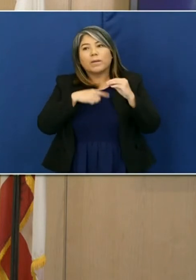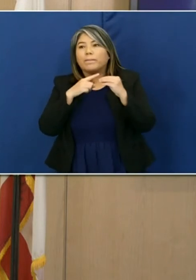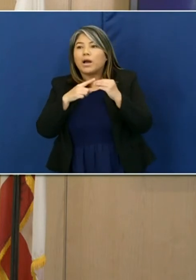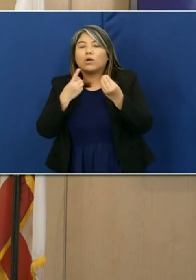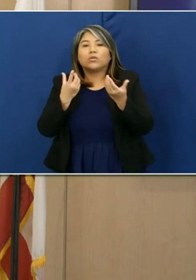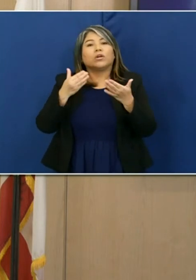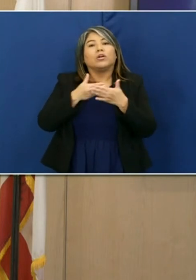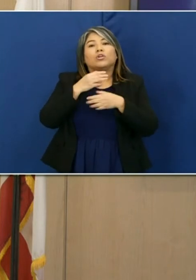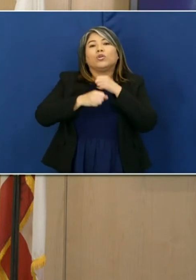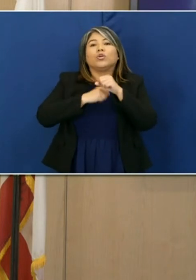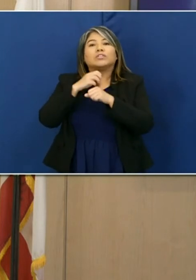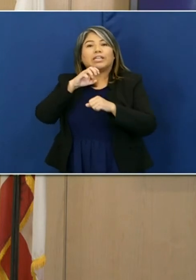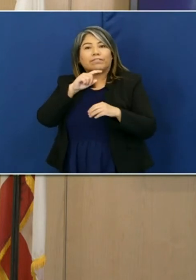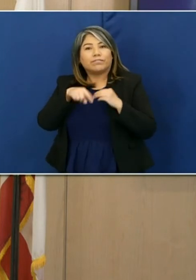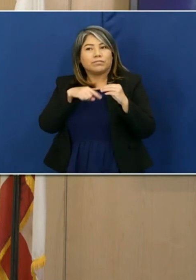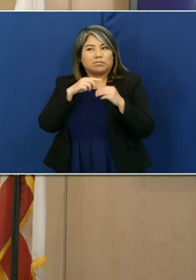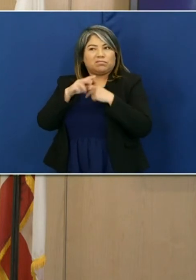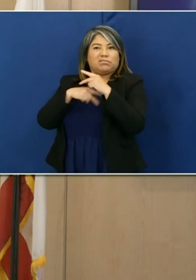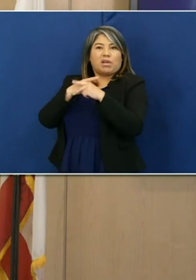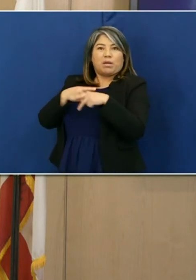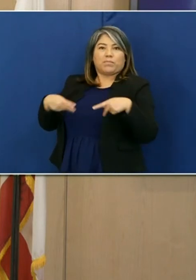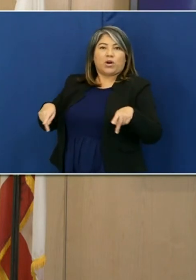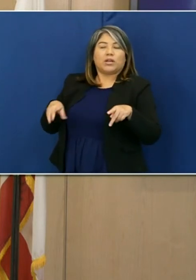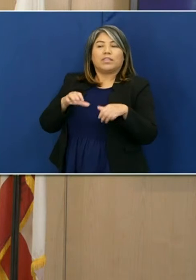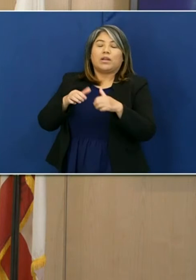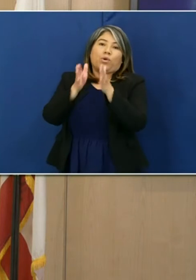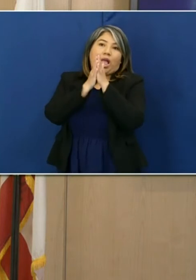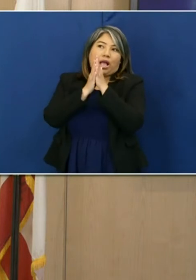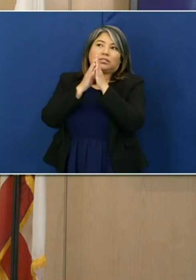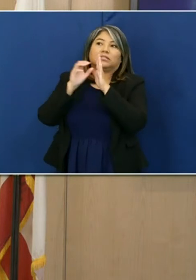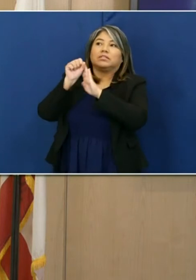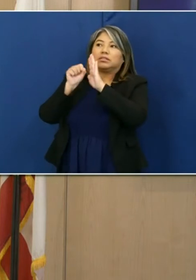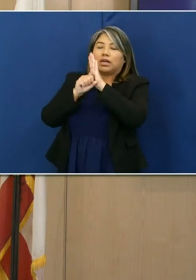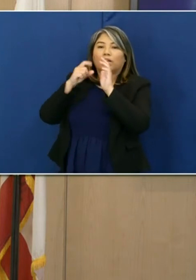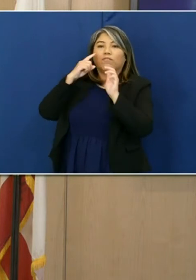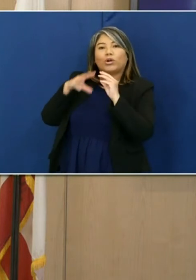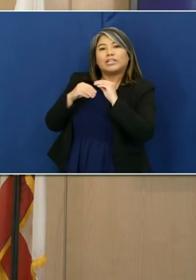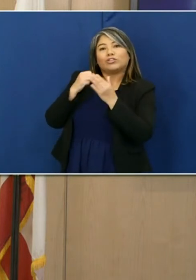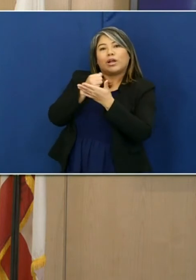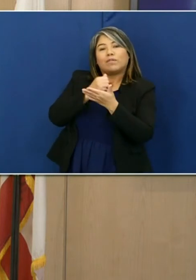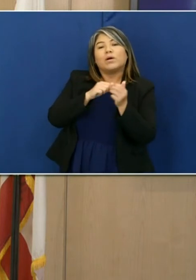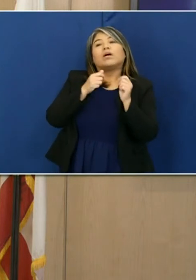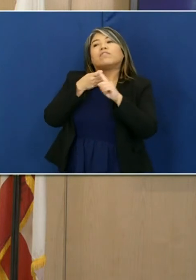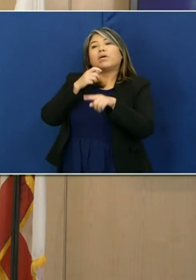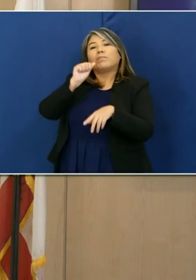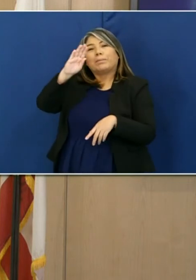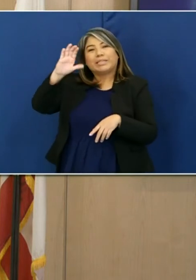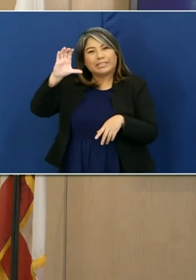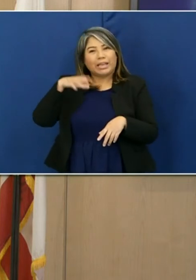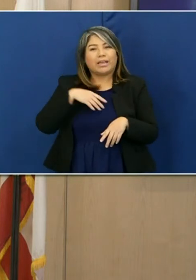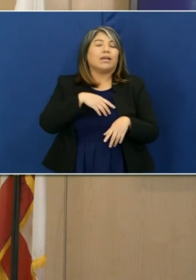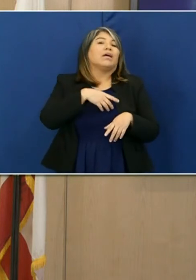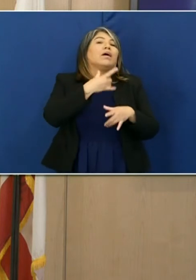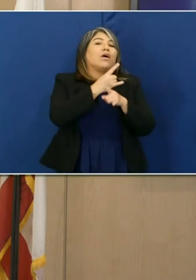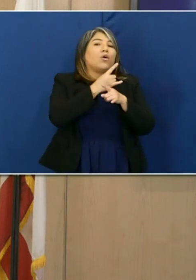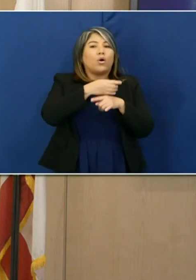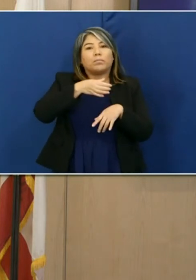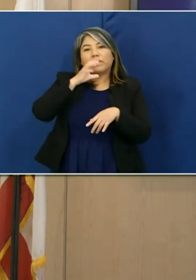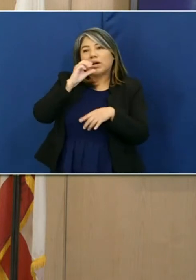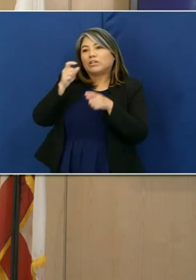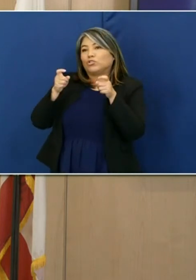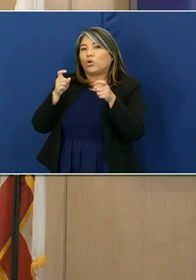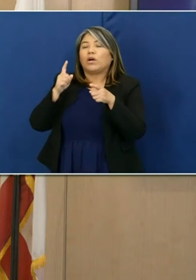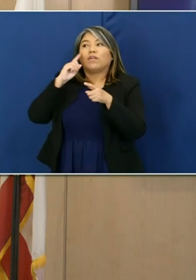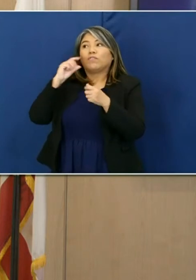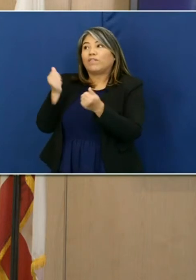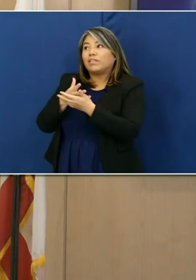type parties. And again, we have asked the state for additional help with alcohol beverage control for things that they may be able to do to help us with enforcement. I do